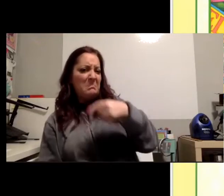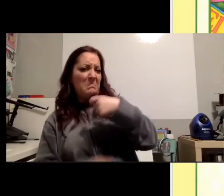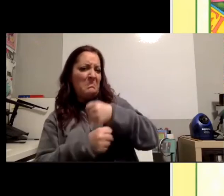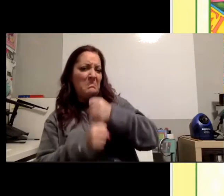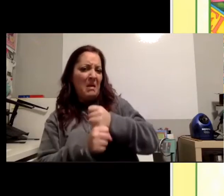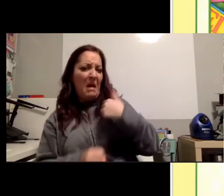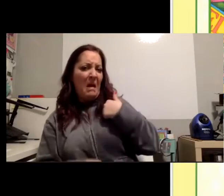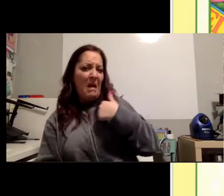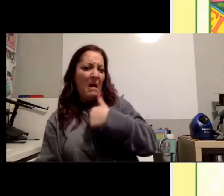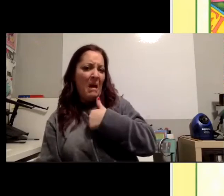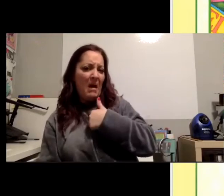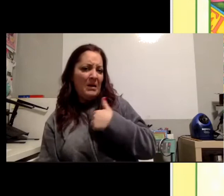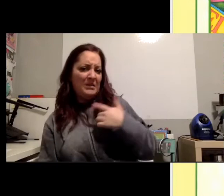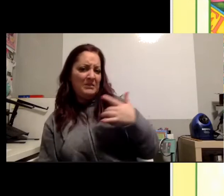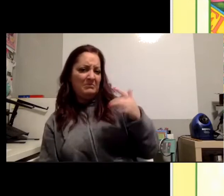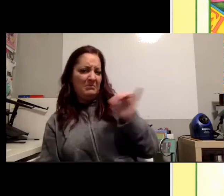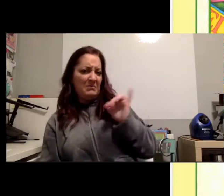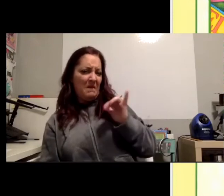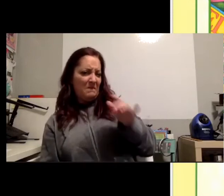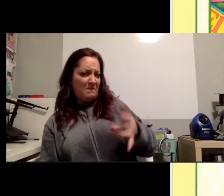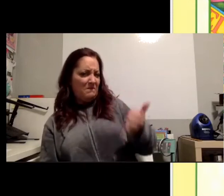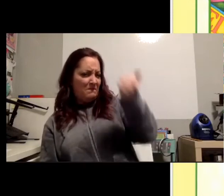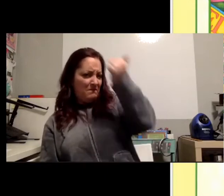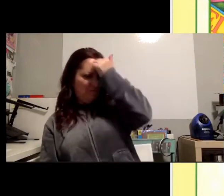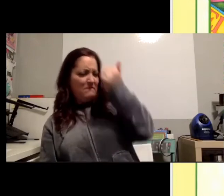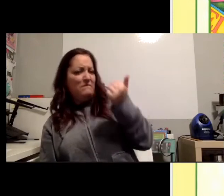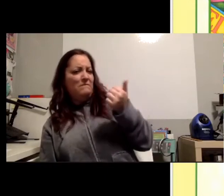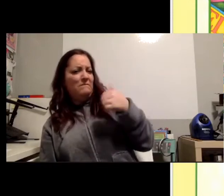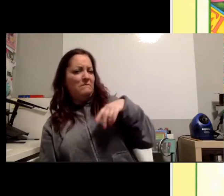He has made a fool of us.